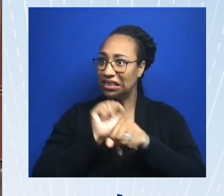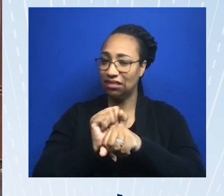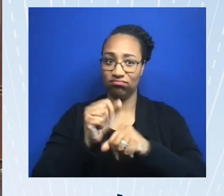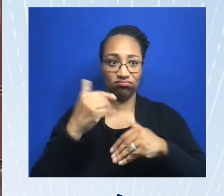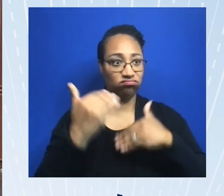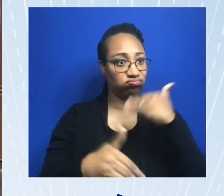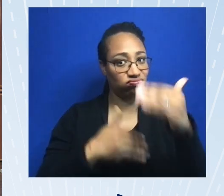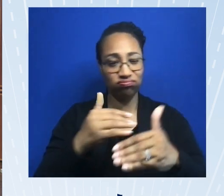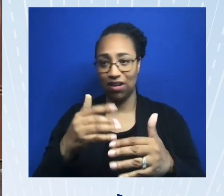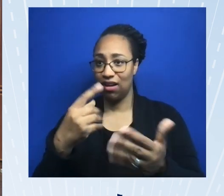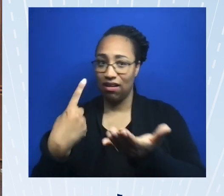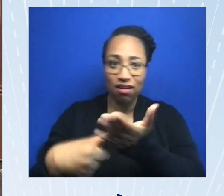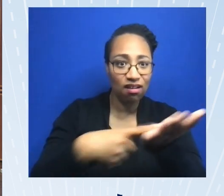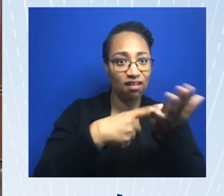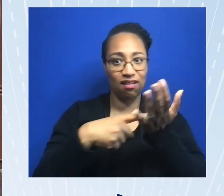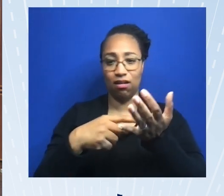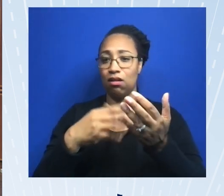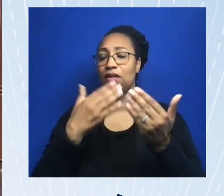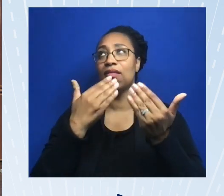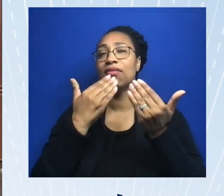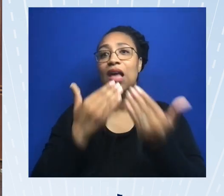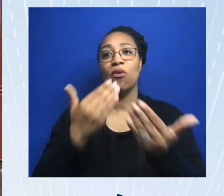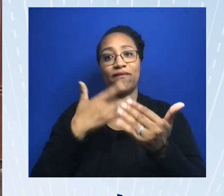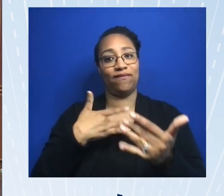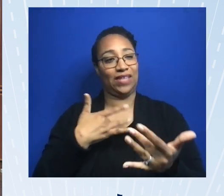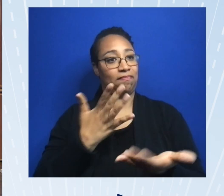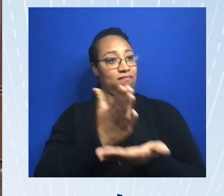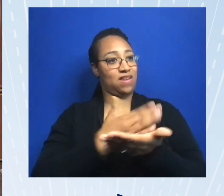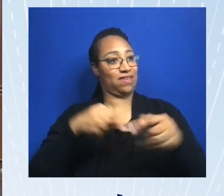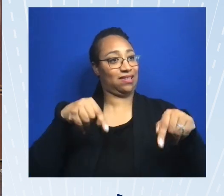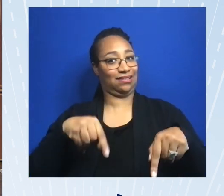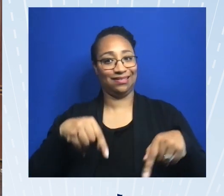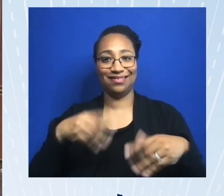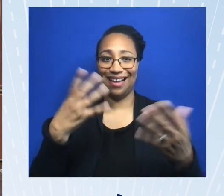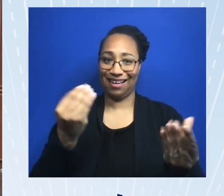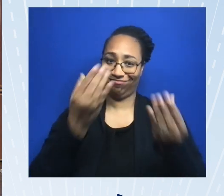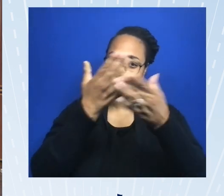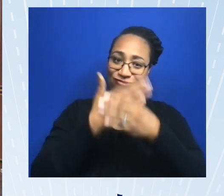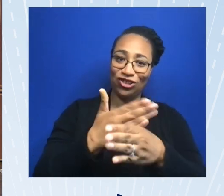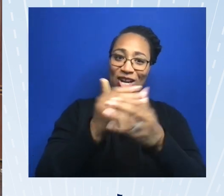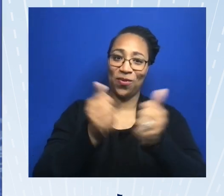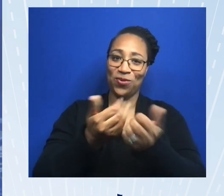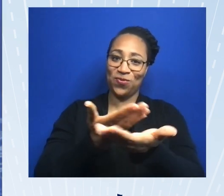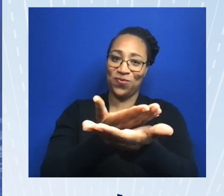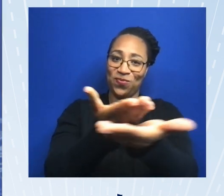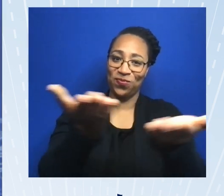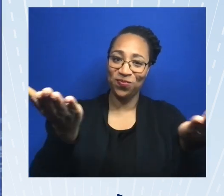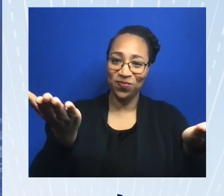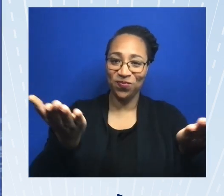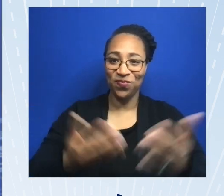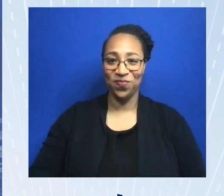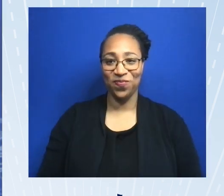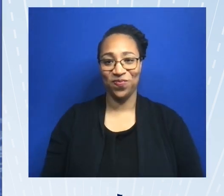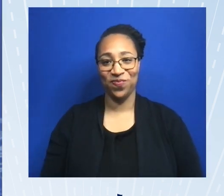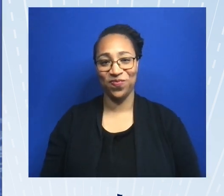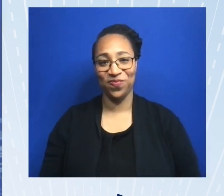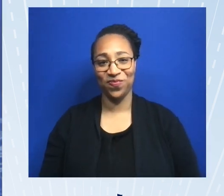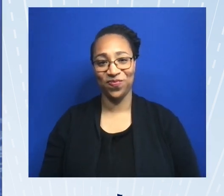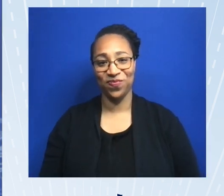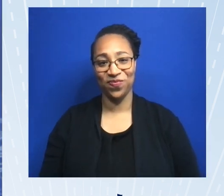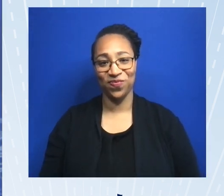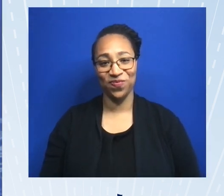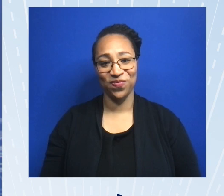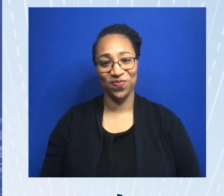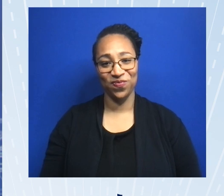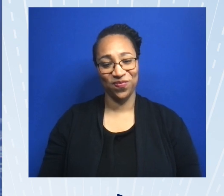and the rest of the world. This could not be more essential because this scourge threatens